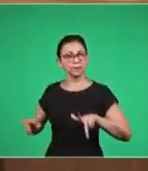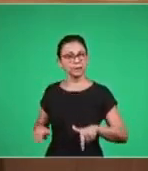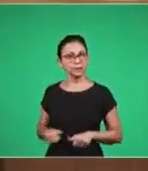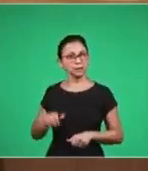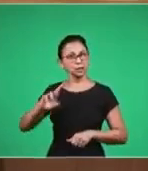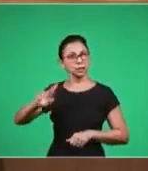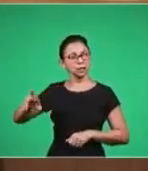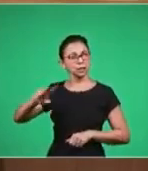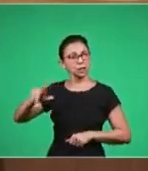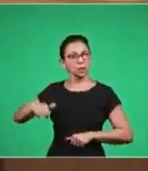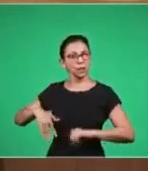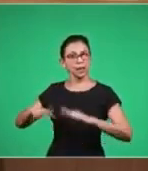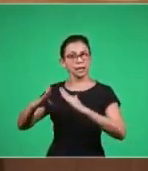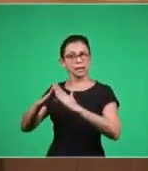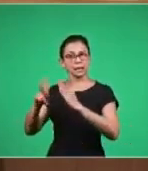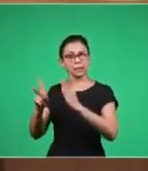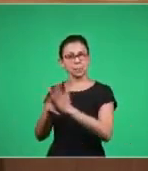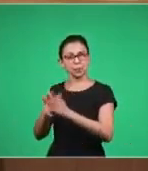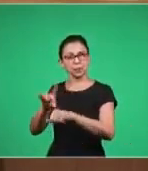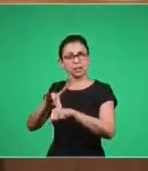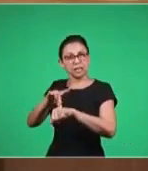place, church is not